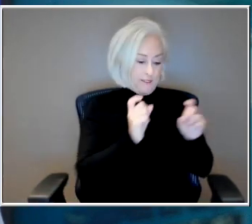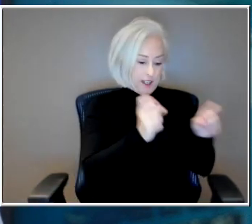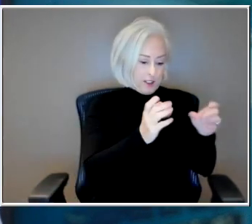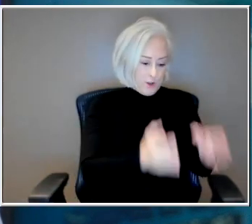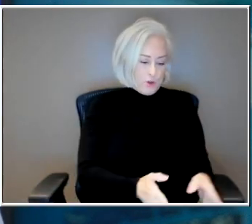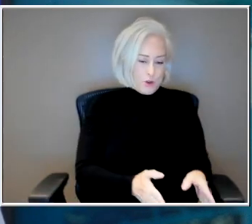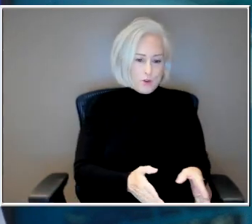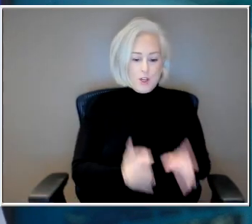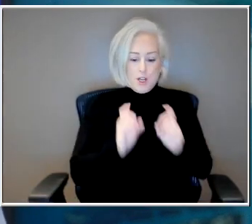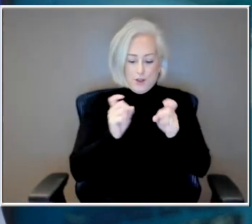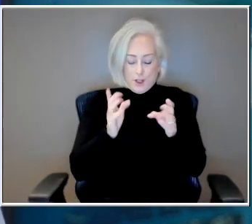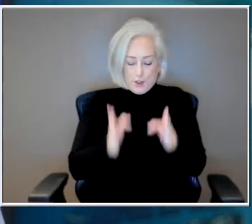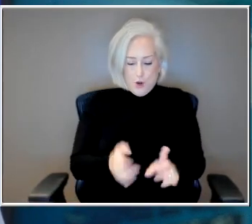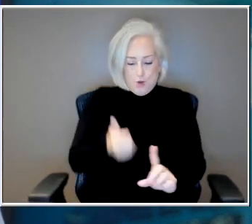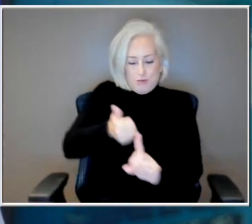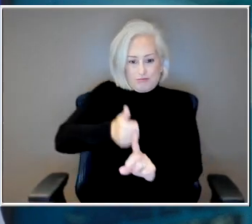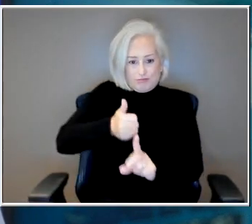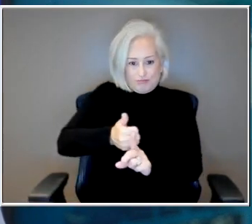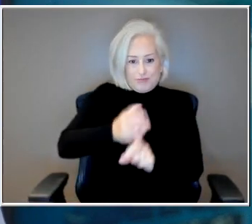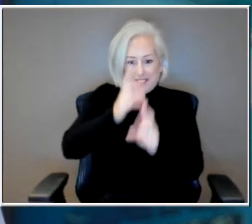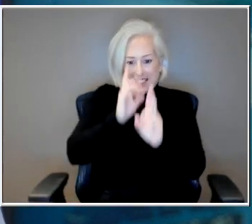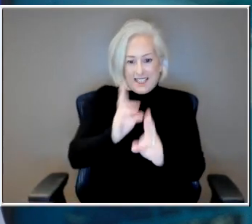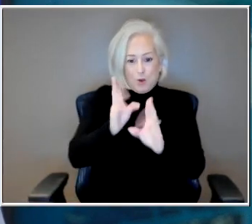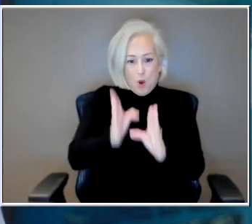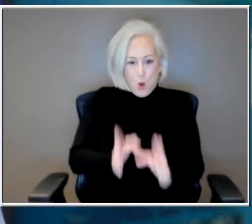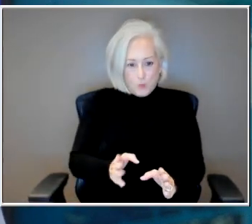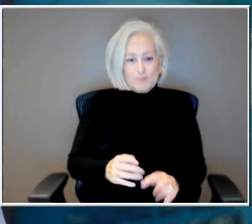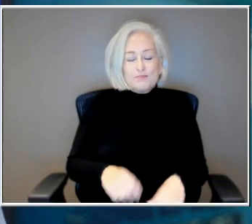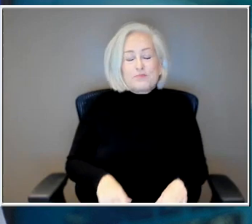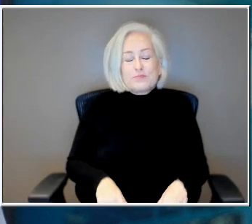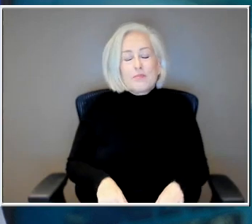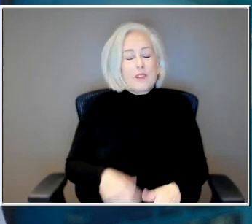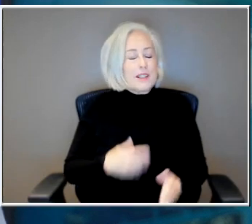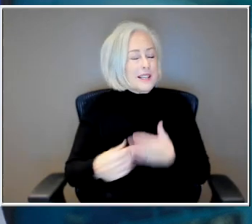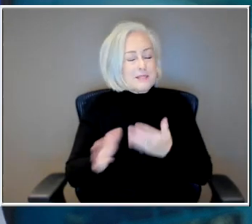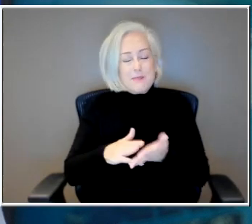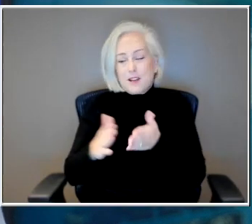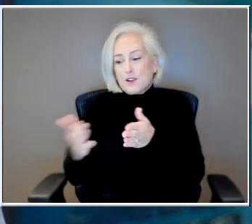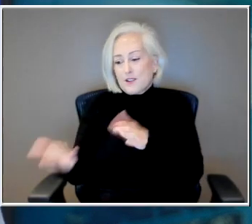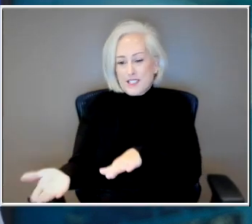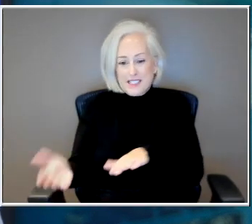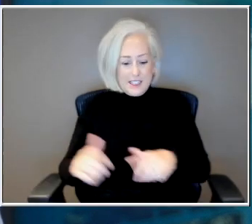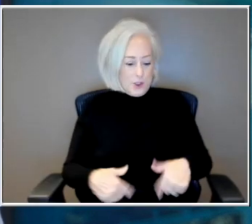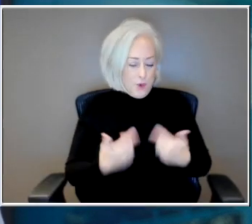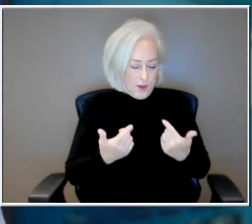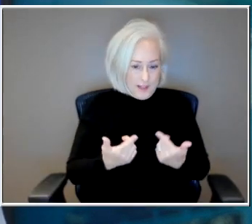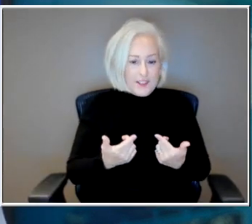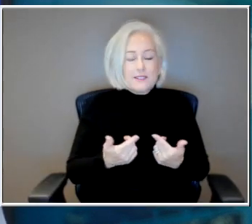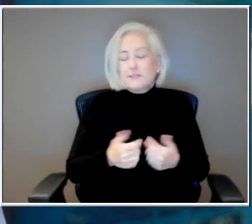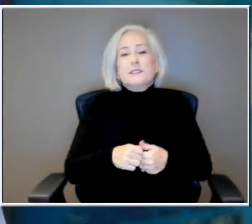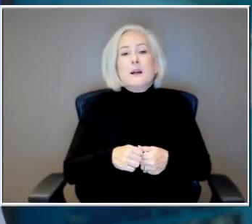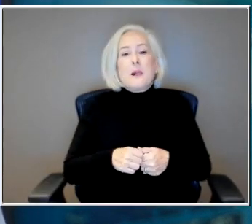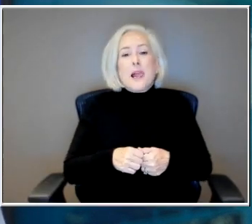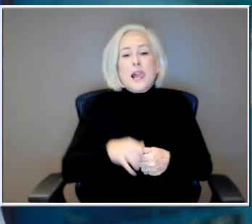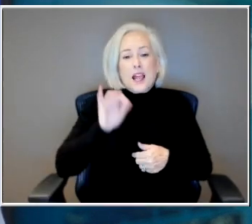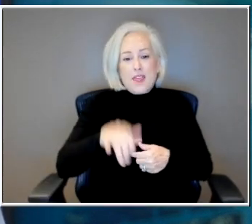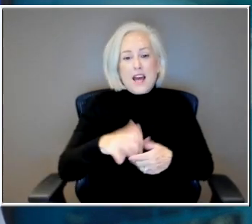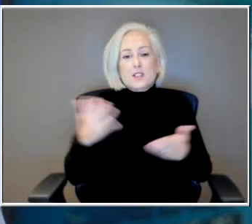this, and donation, whether it's living or deceased, is what keeps